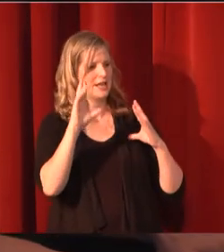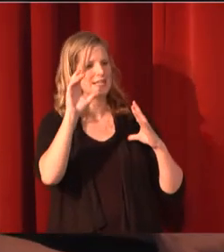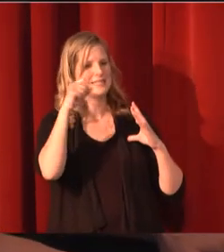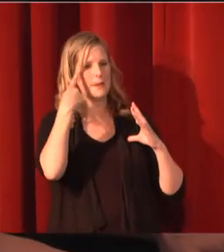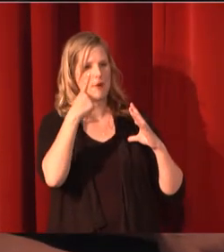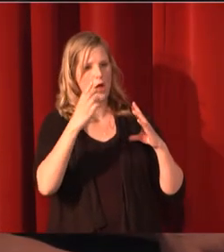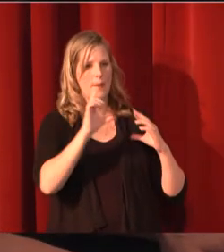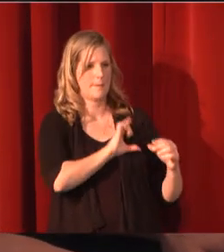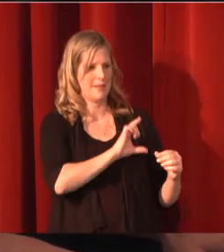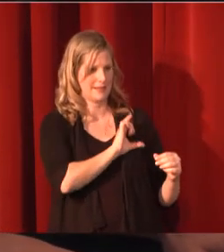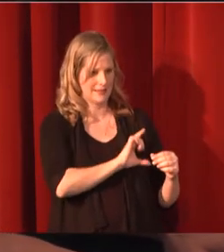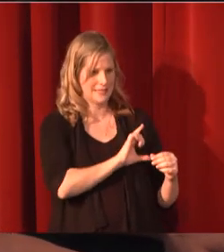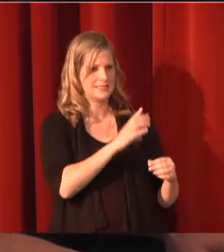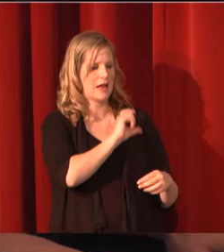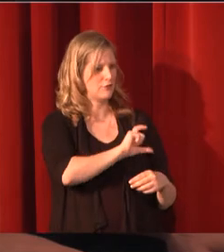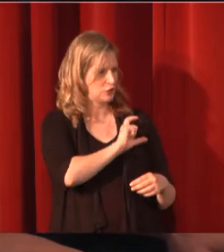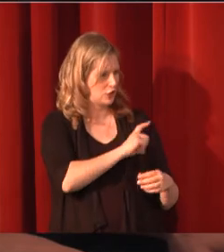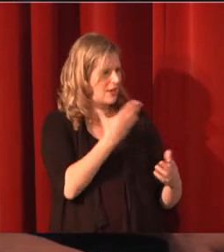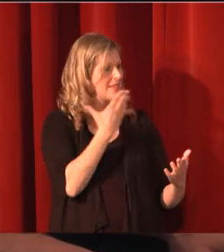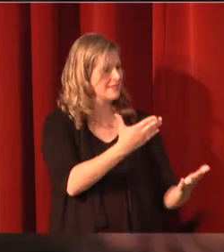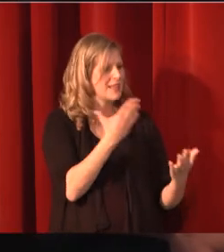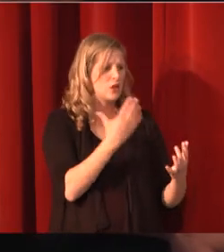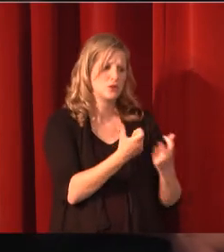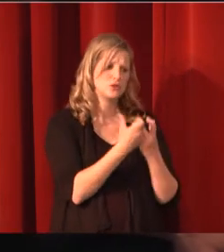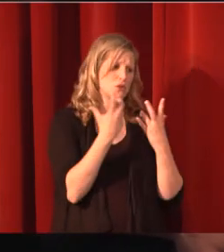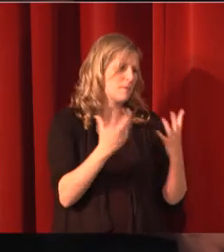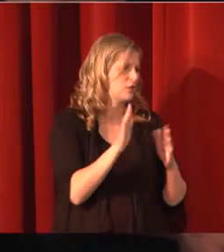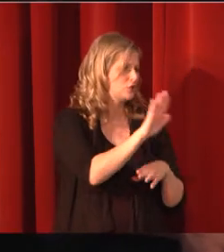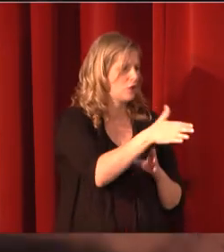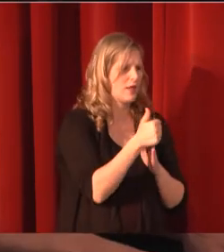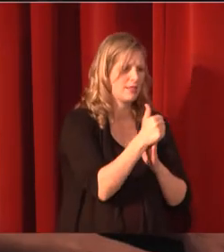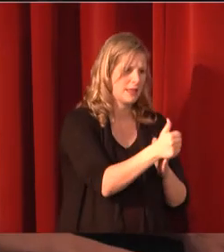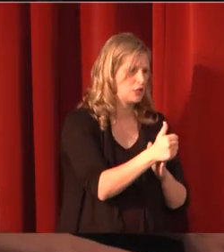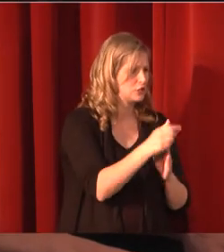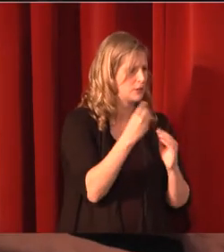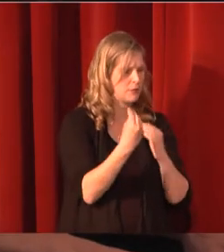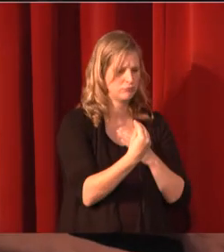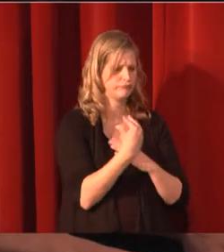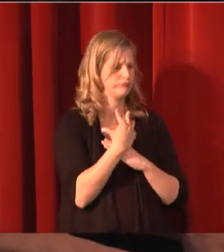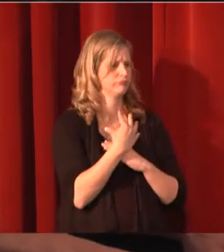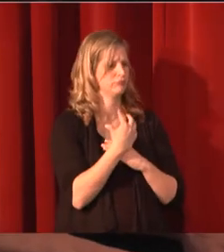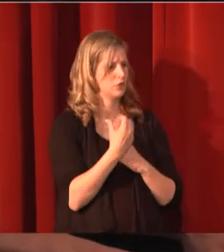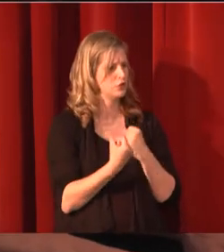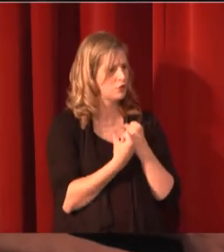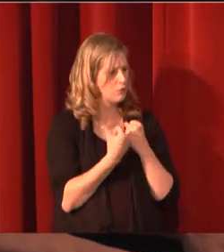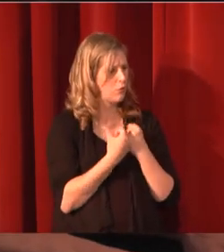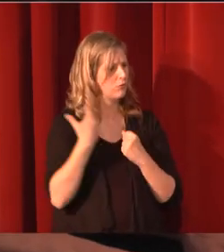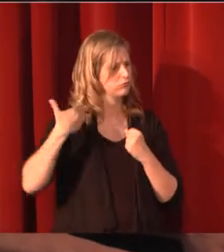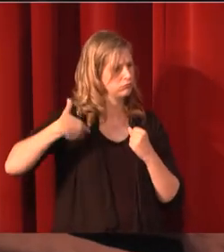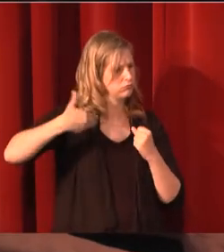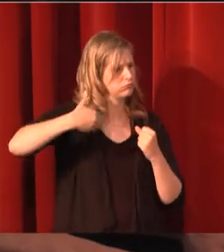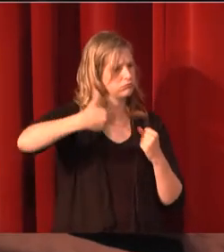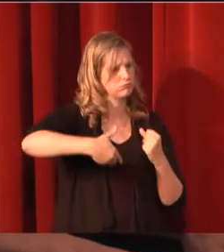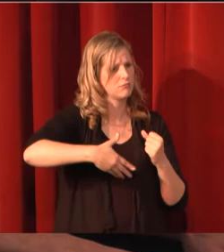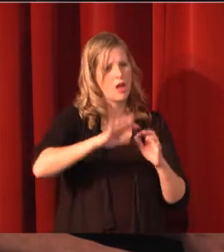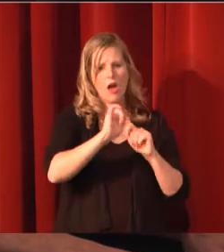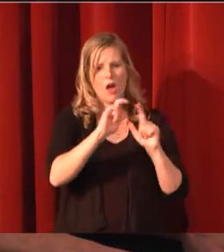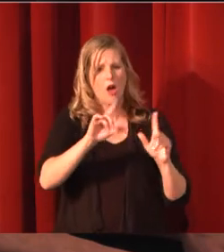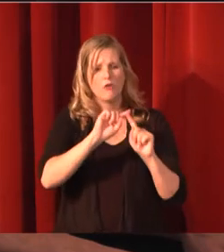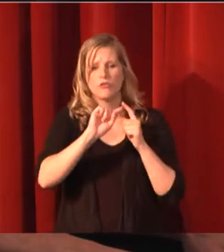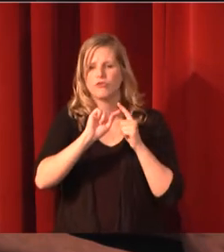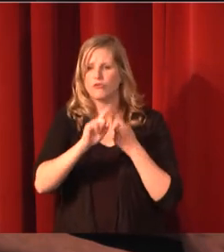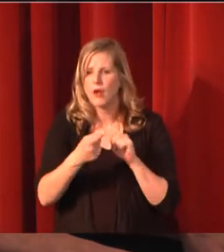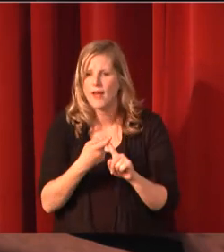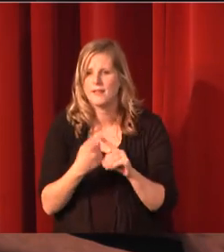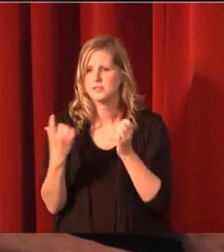sergeant Melvin Carter thank you so much for your leadership and guidance and support through the years to all of our friends